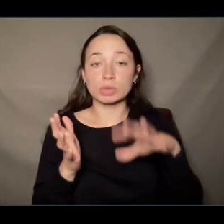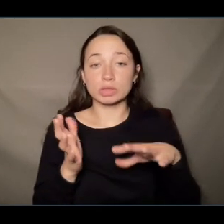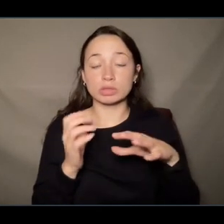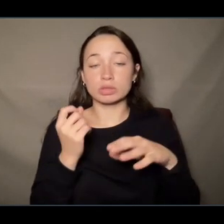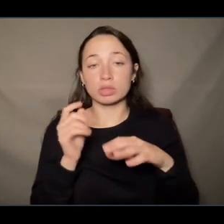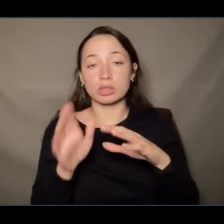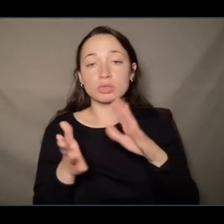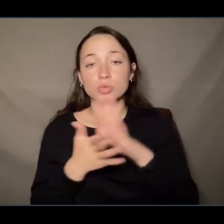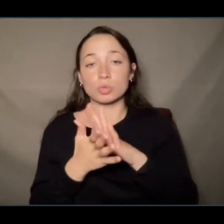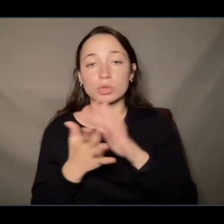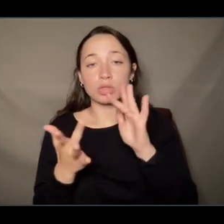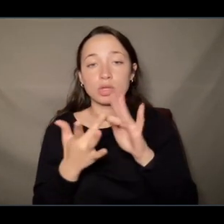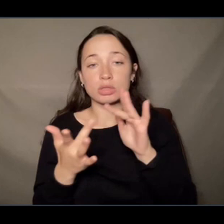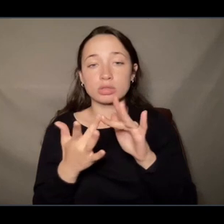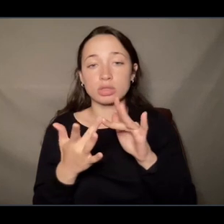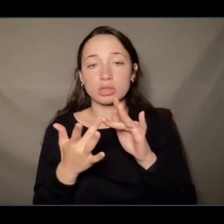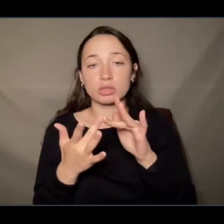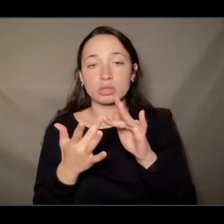are.